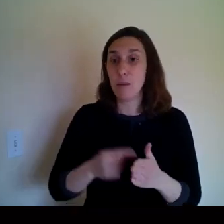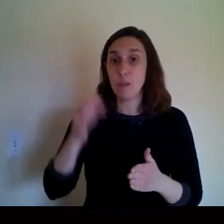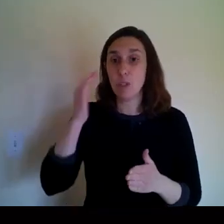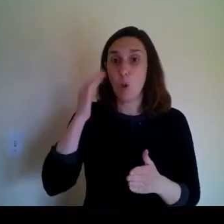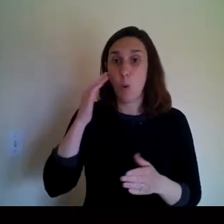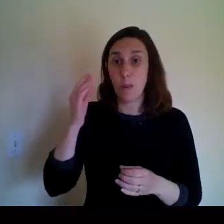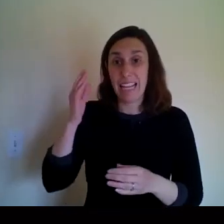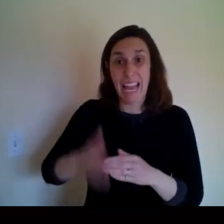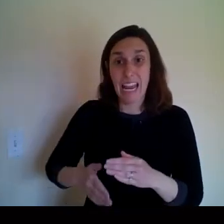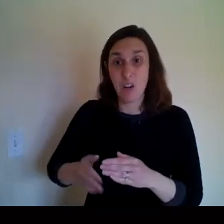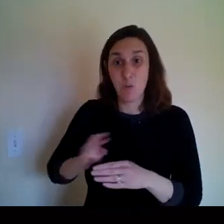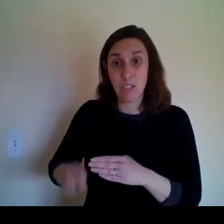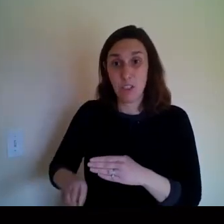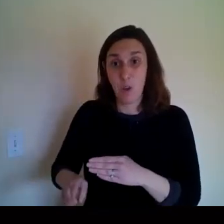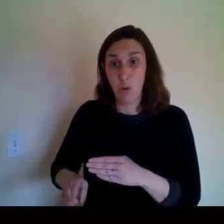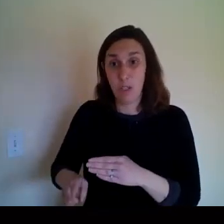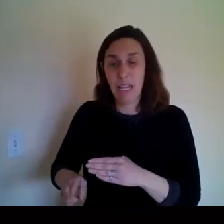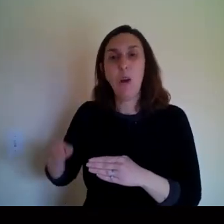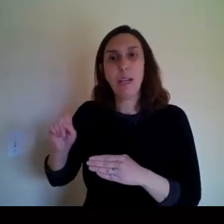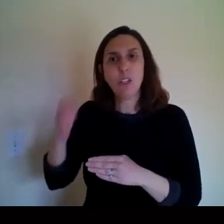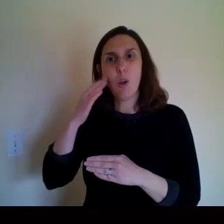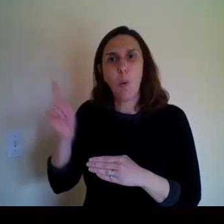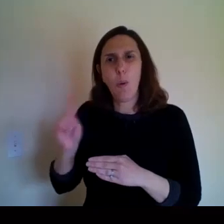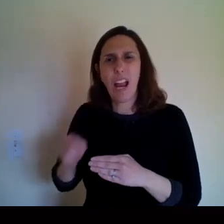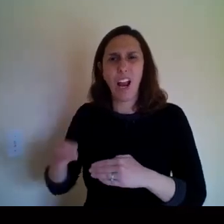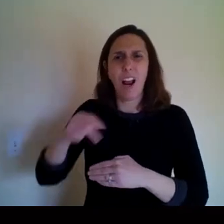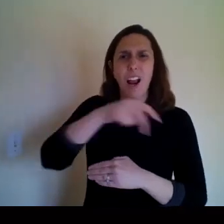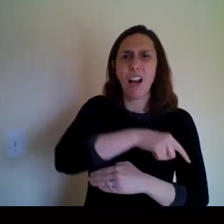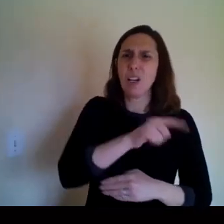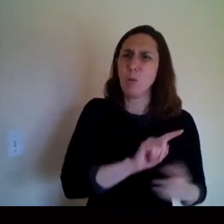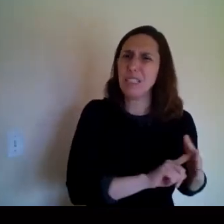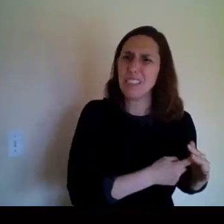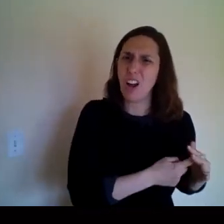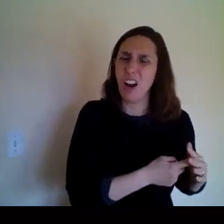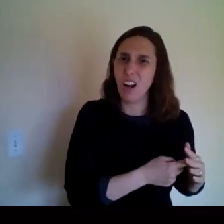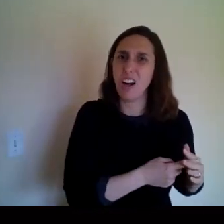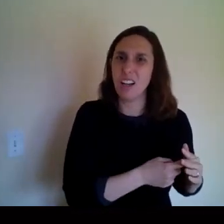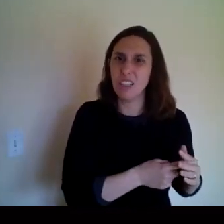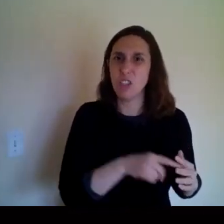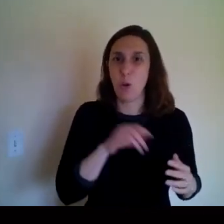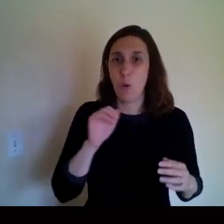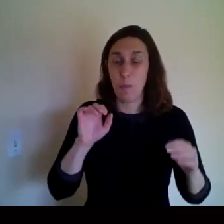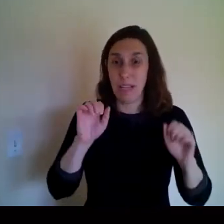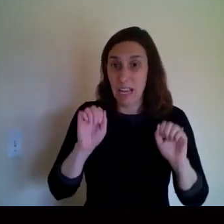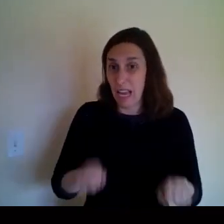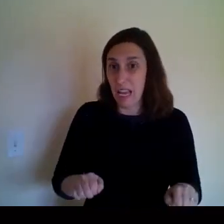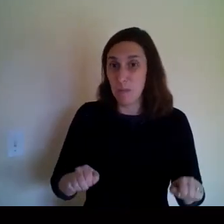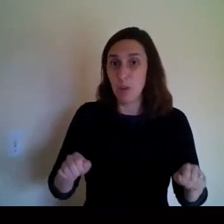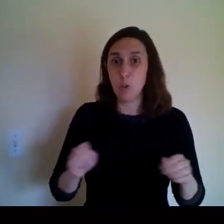know where we started from. It's a valid question that we have. And so being able to invert things